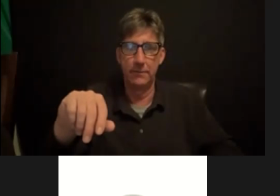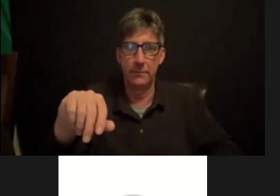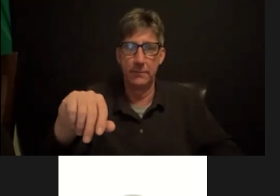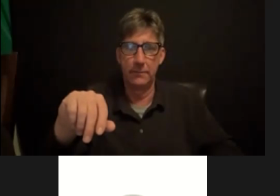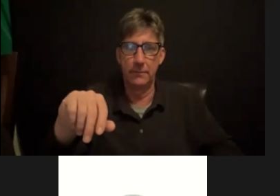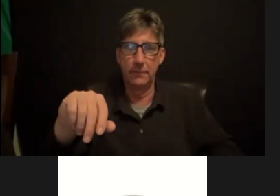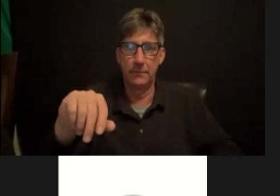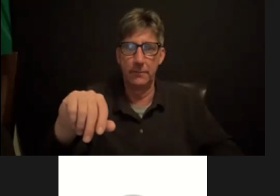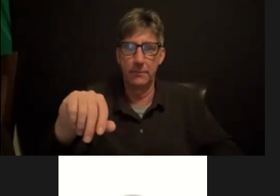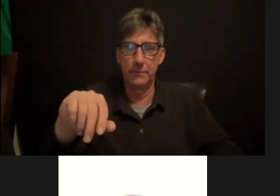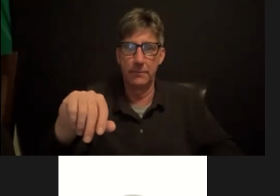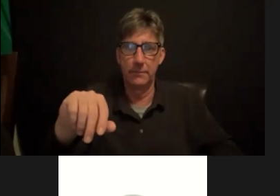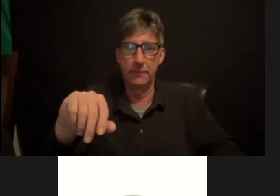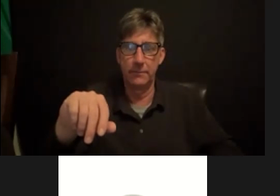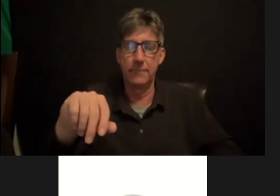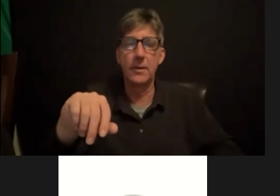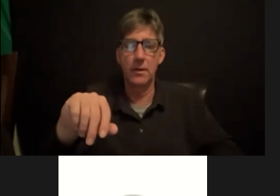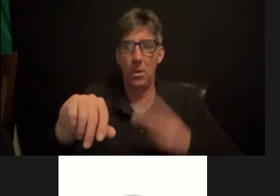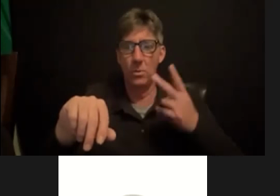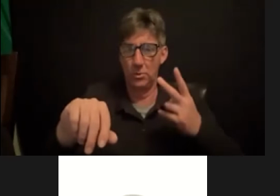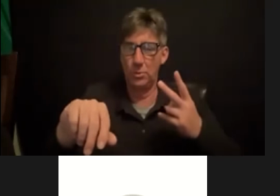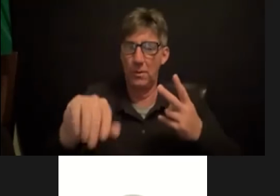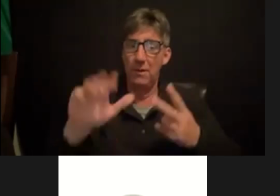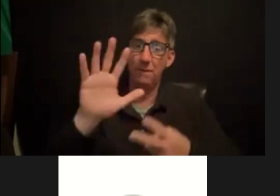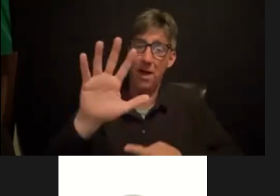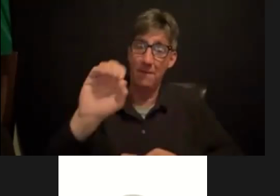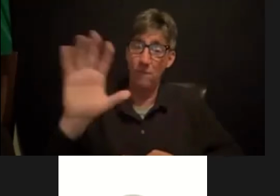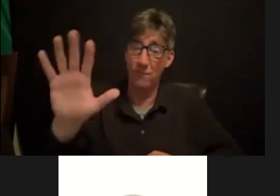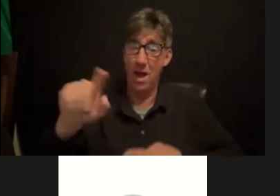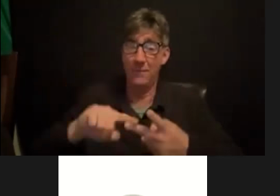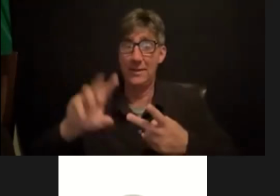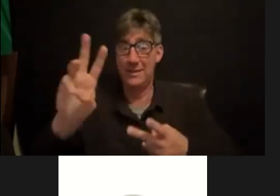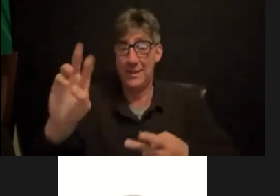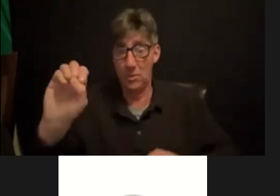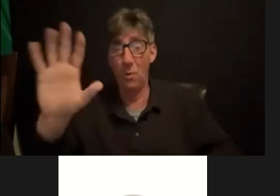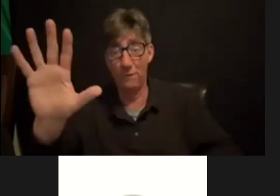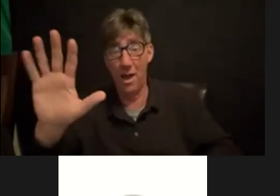but those two will hit Natick Center, the 5:05 and the 6:05.